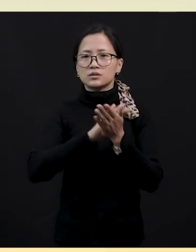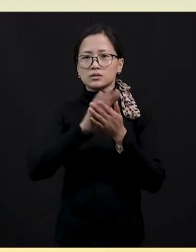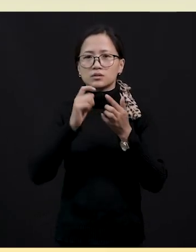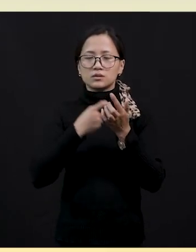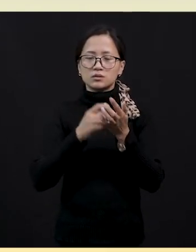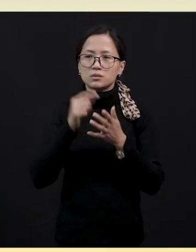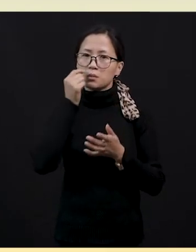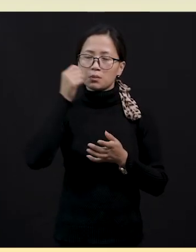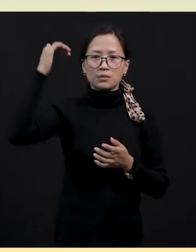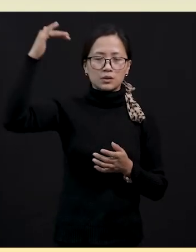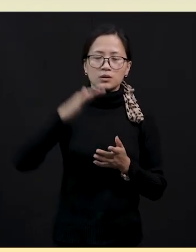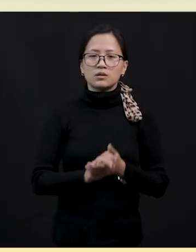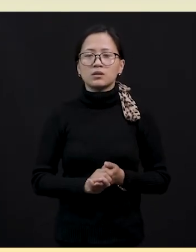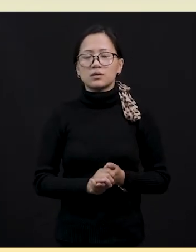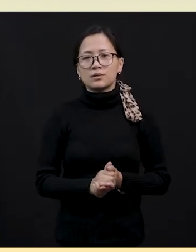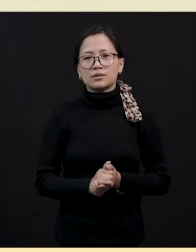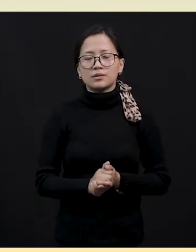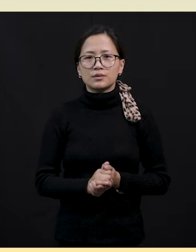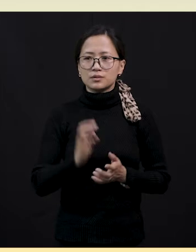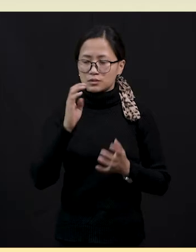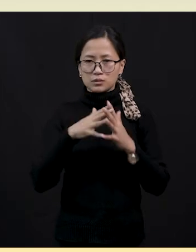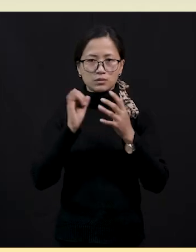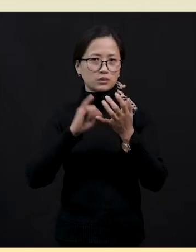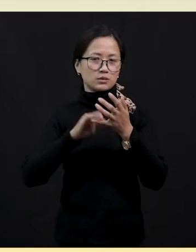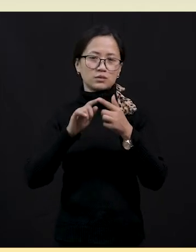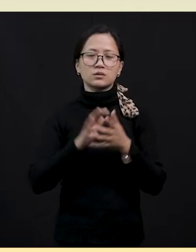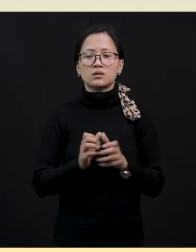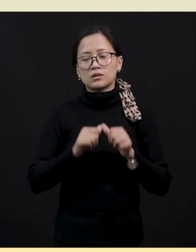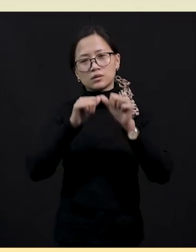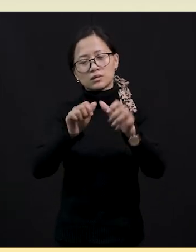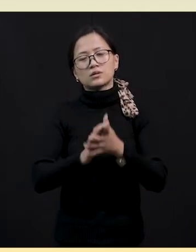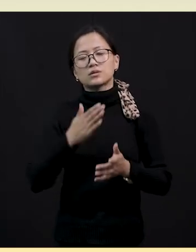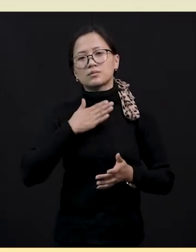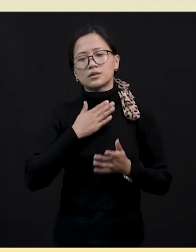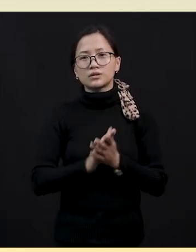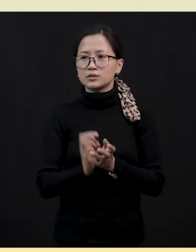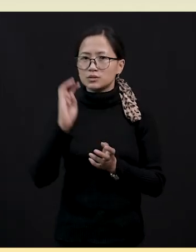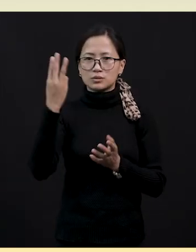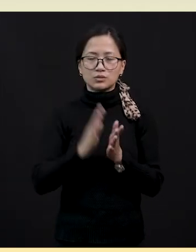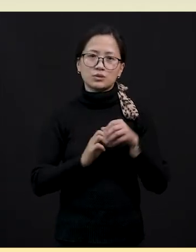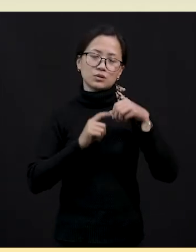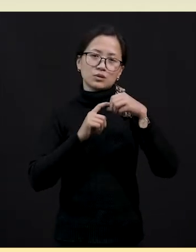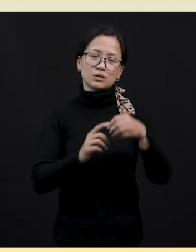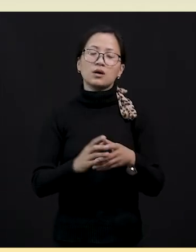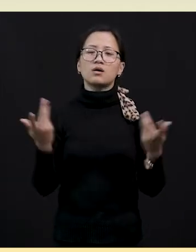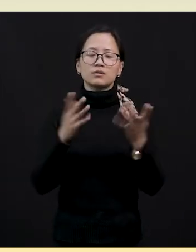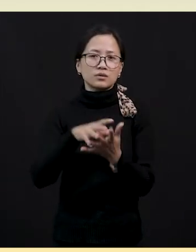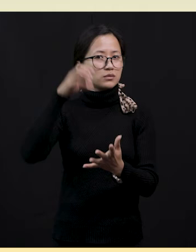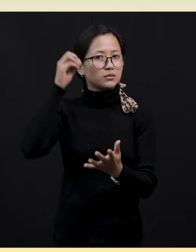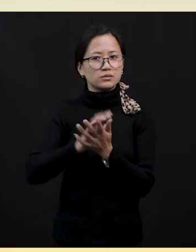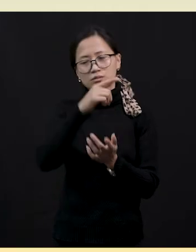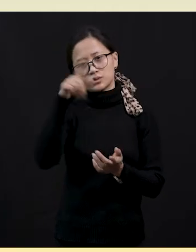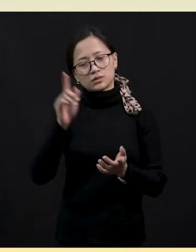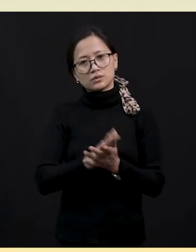and said, I have come to you, wise hermit, to ask you answer to my three questions. How can I learn to do the